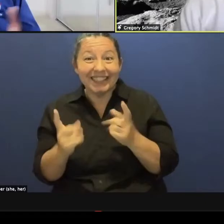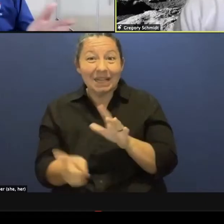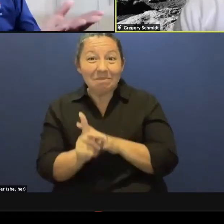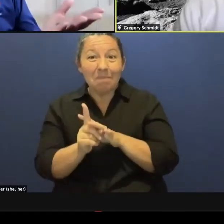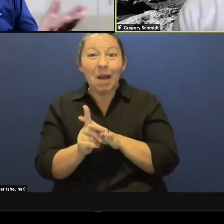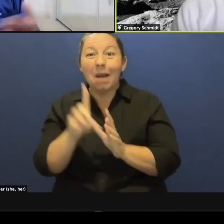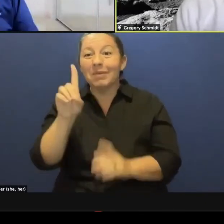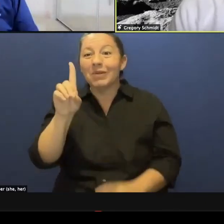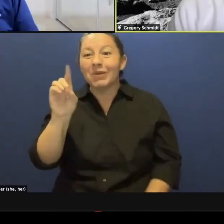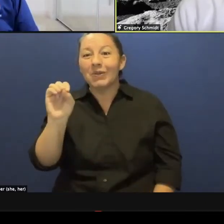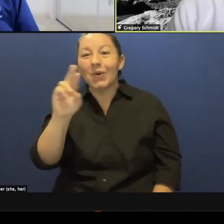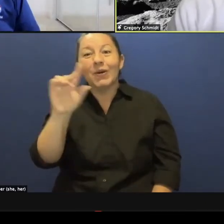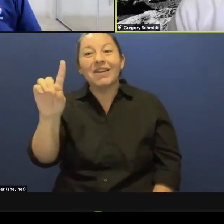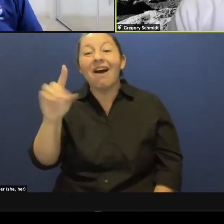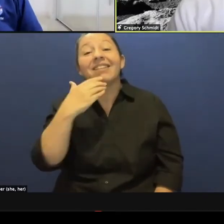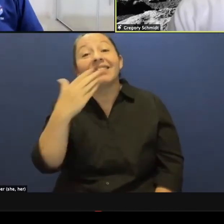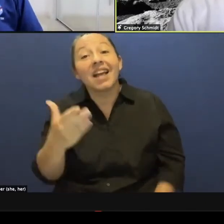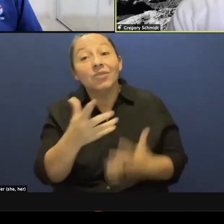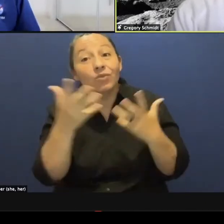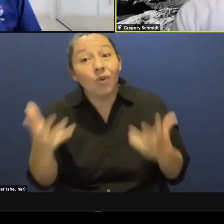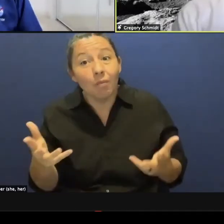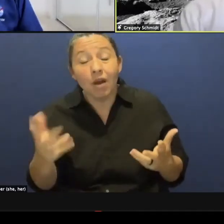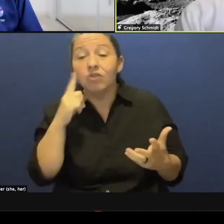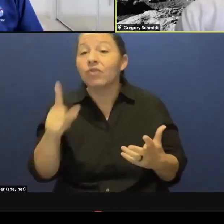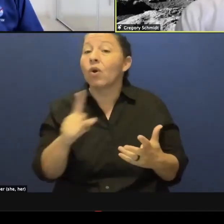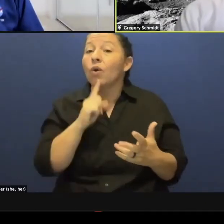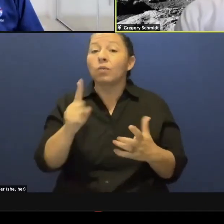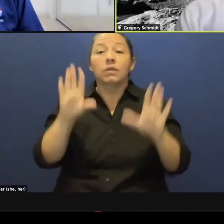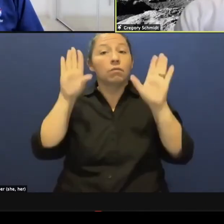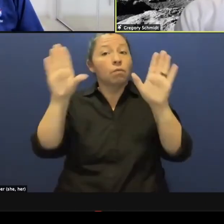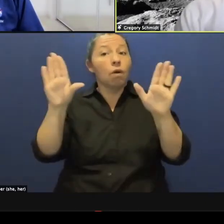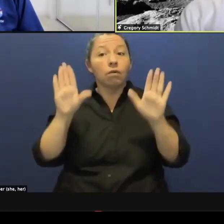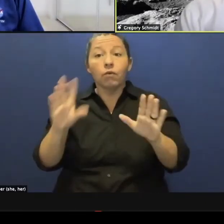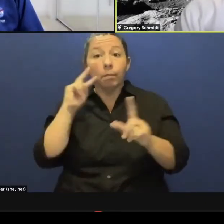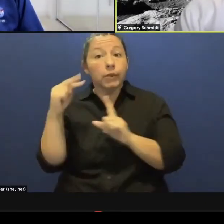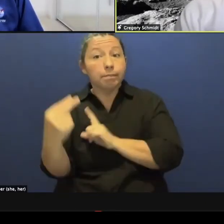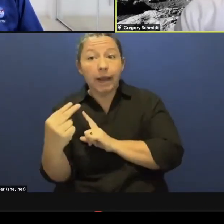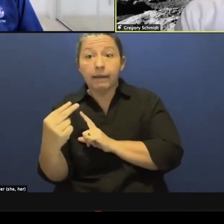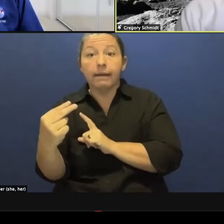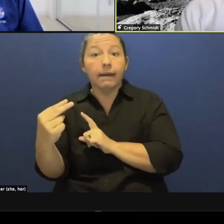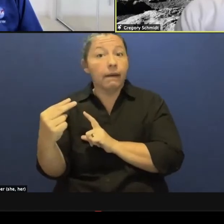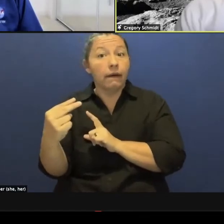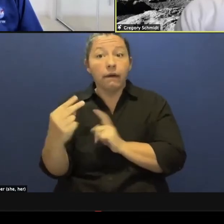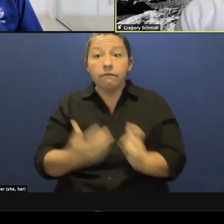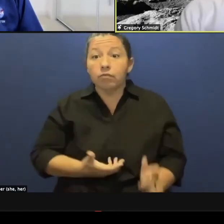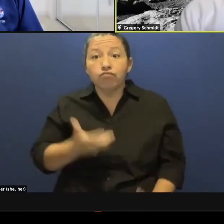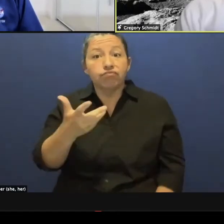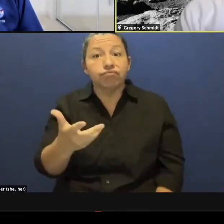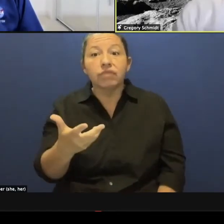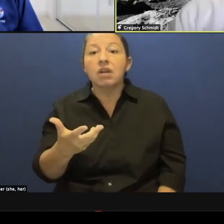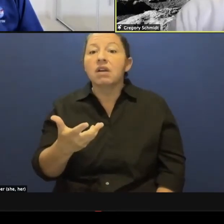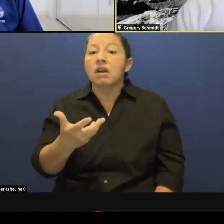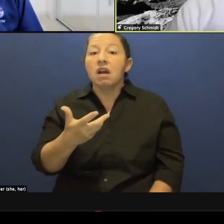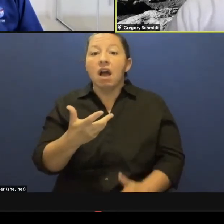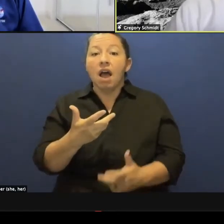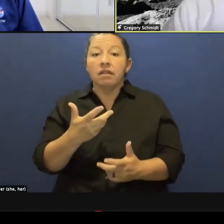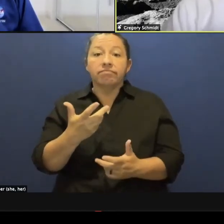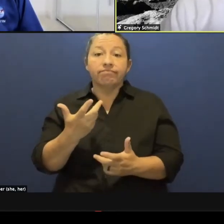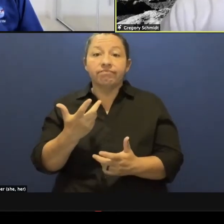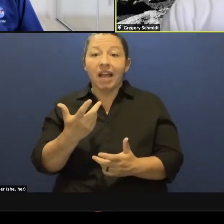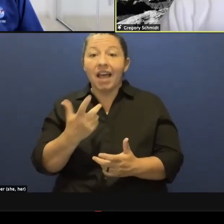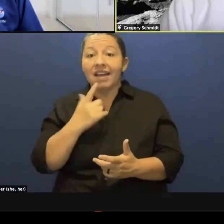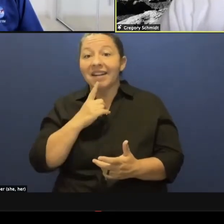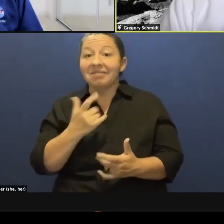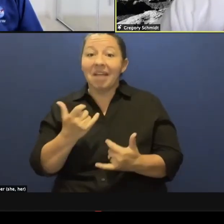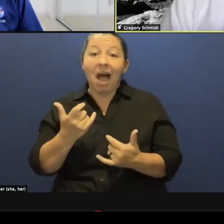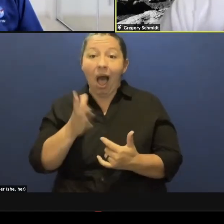Donald, thank you so much for just a really wonderful perspective, and one that I'm certainly going to